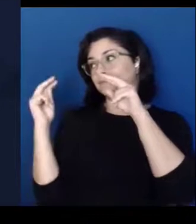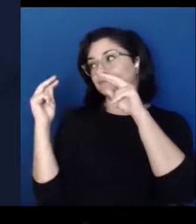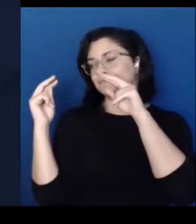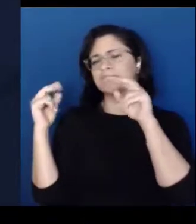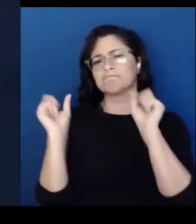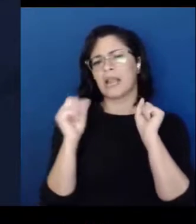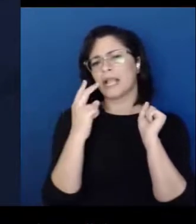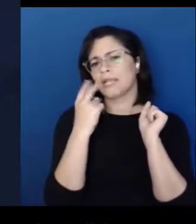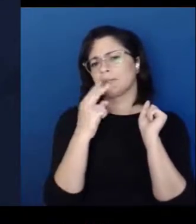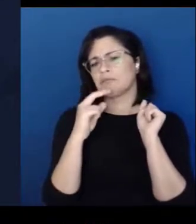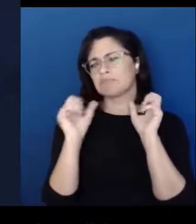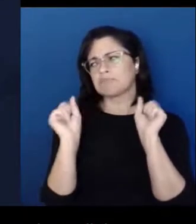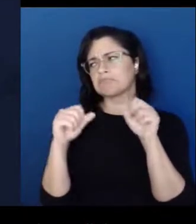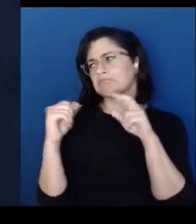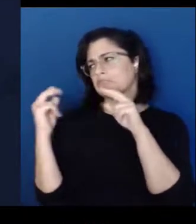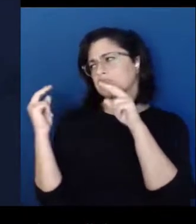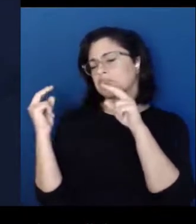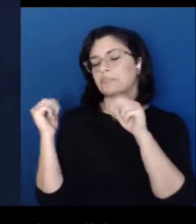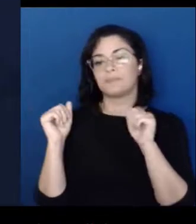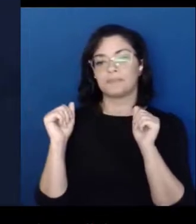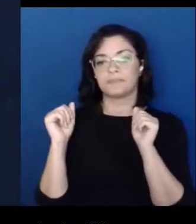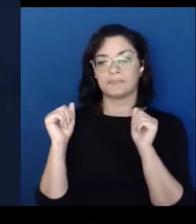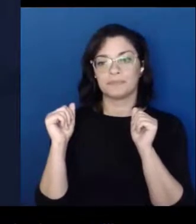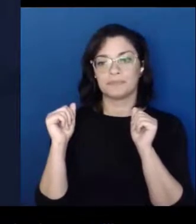I saw.